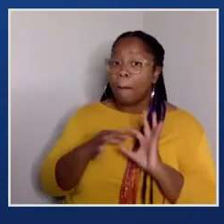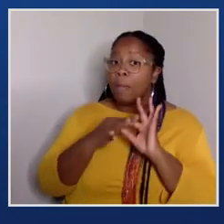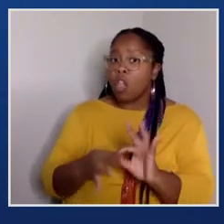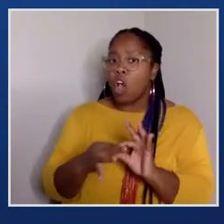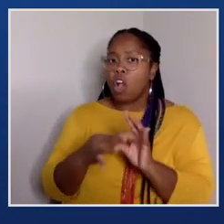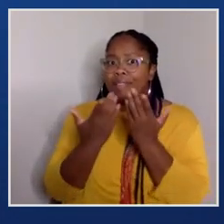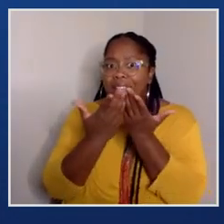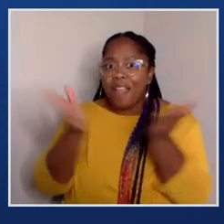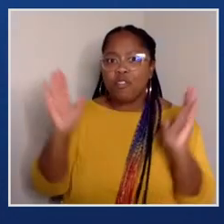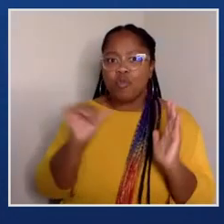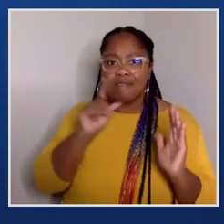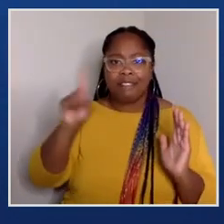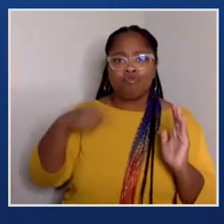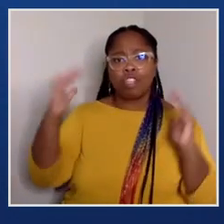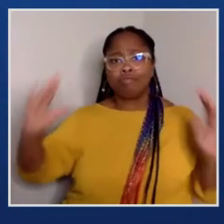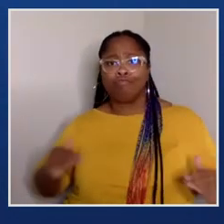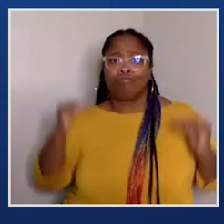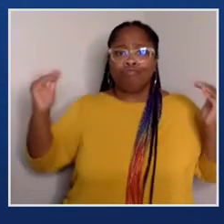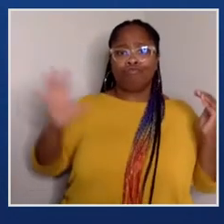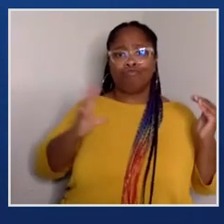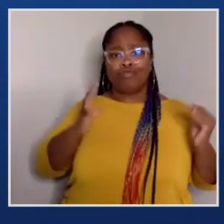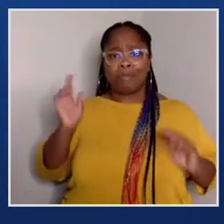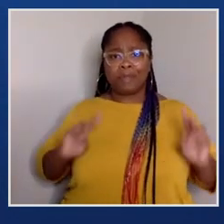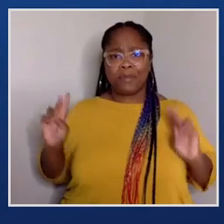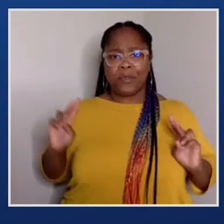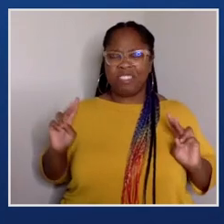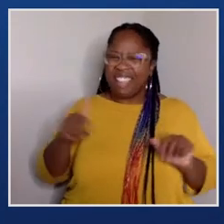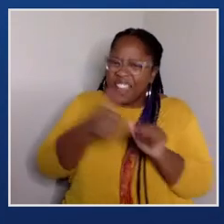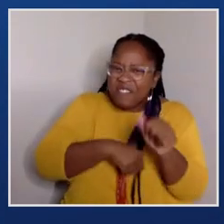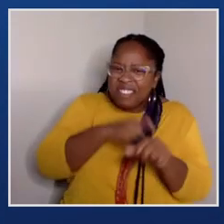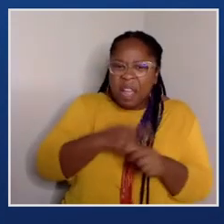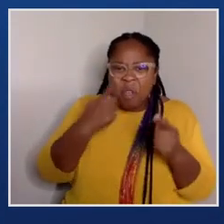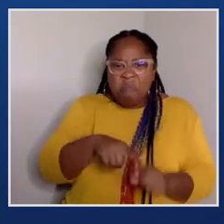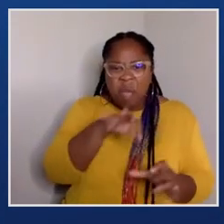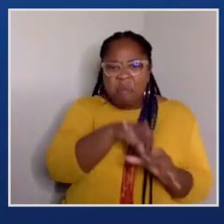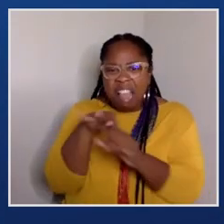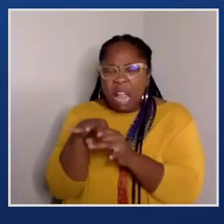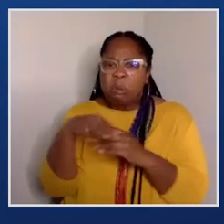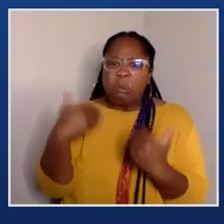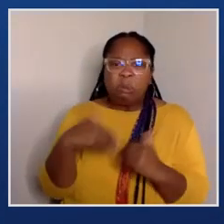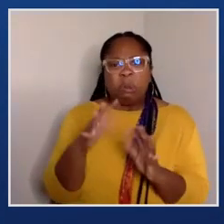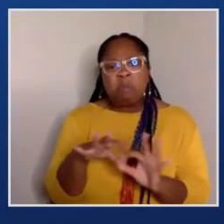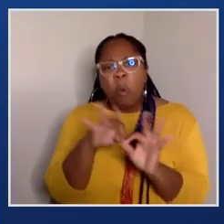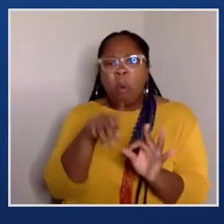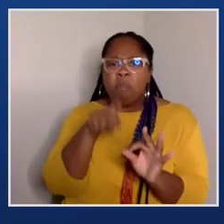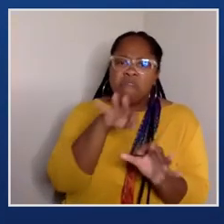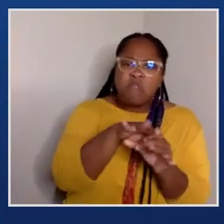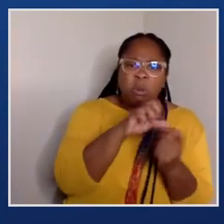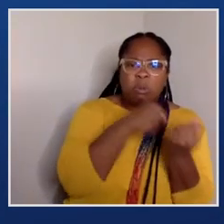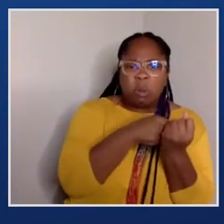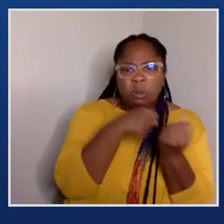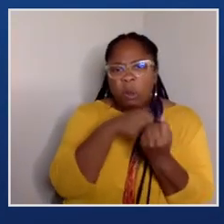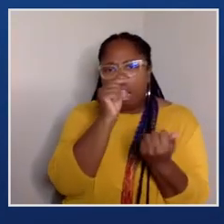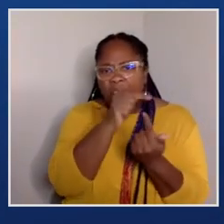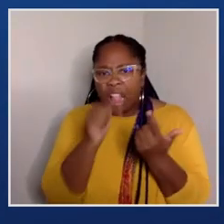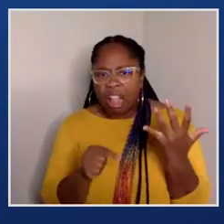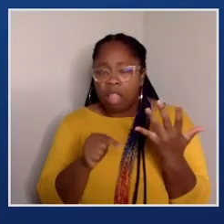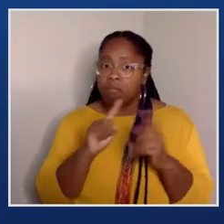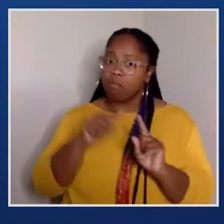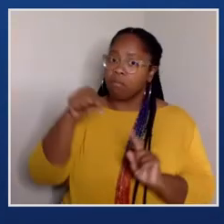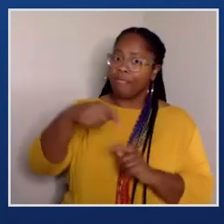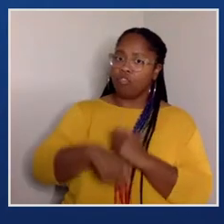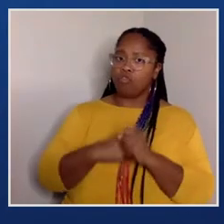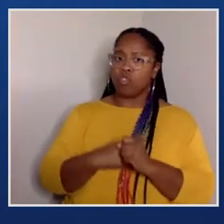elite. Every time there's an election, there's so much on the line, but that's especially true this year. We are choosing